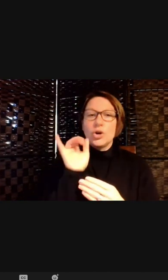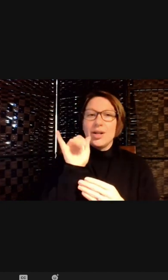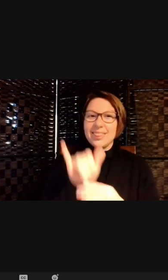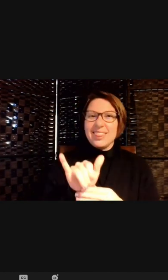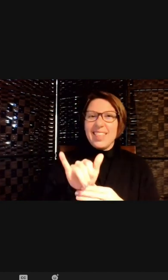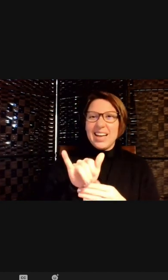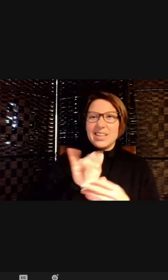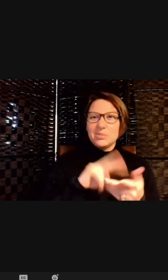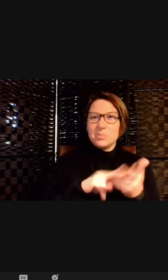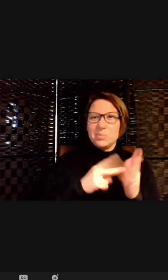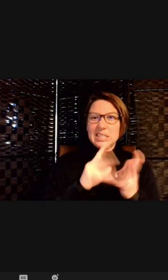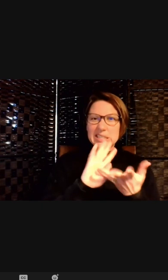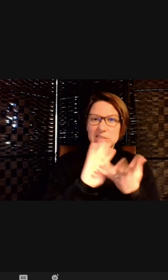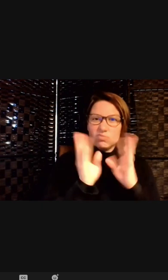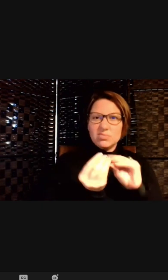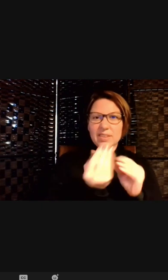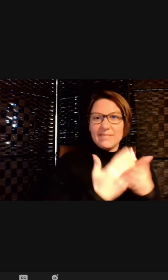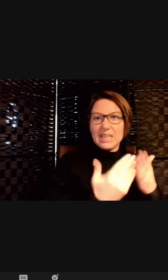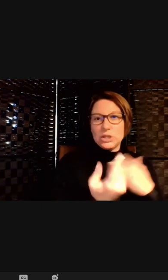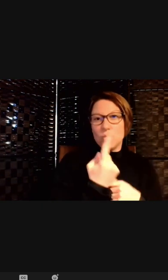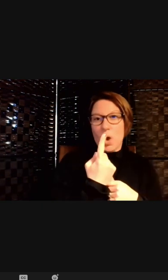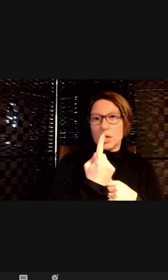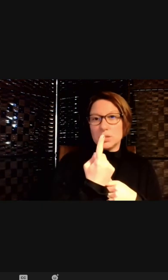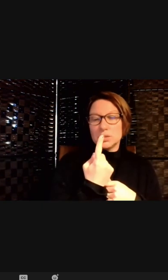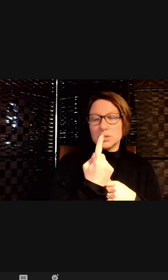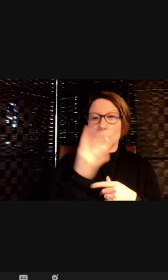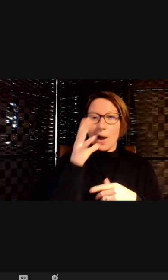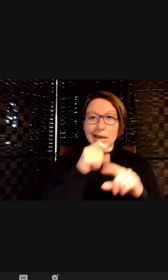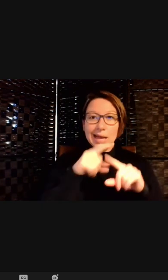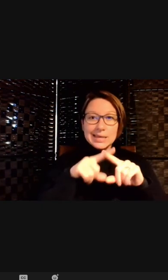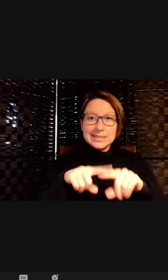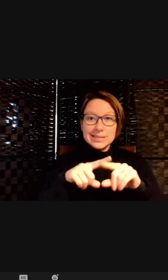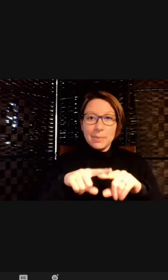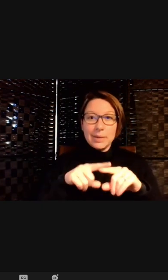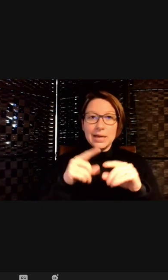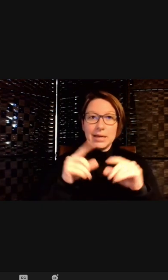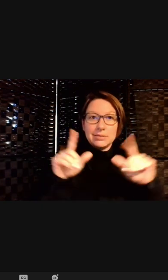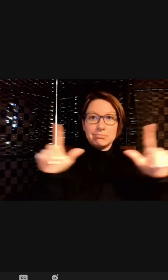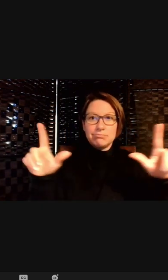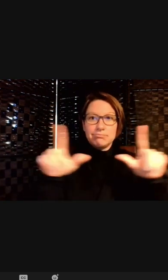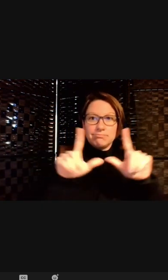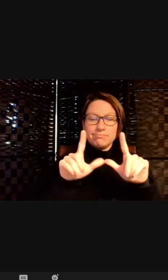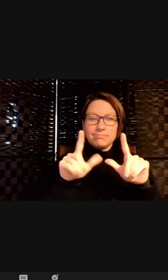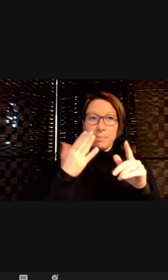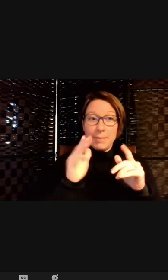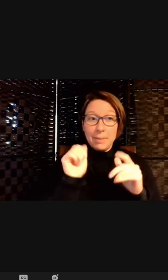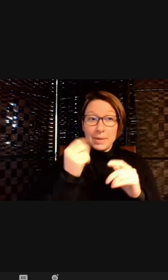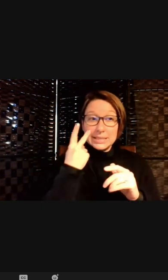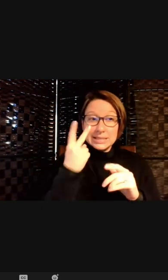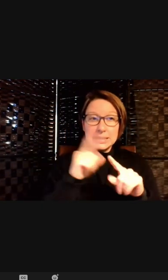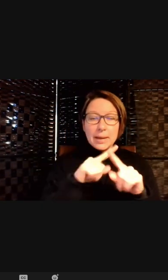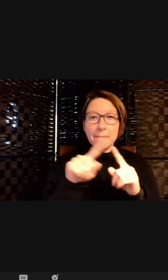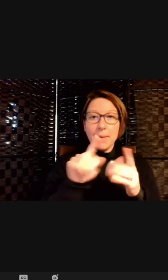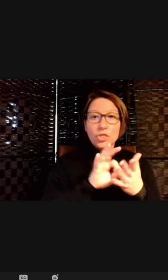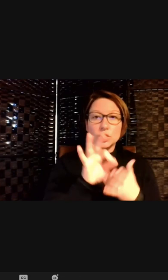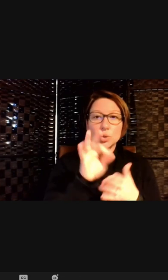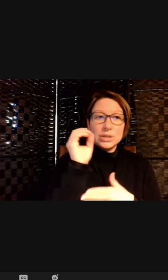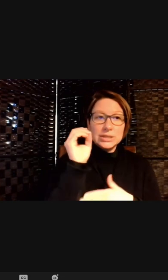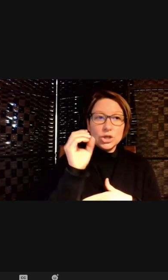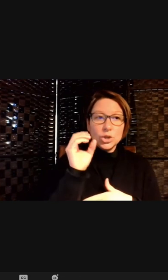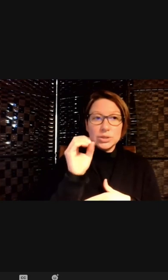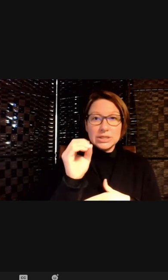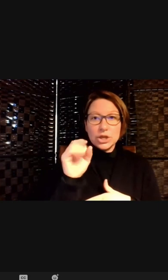student who is in phase 1. And so I guess depending on how big your screen is right now, you may or may not be able to see, but the scores were 0,